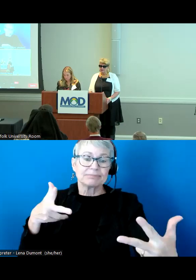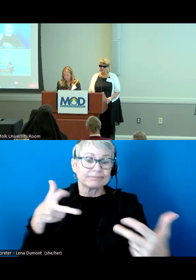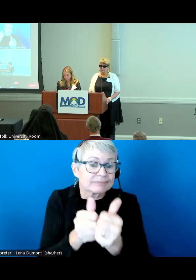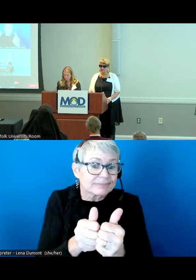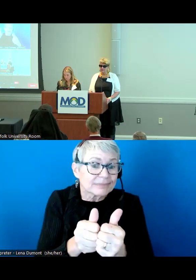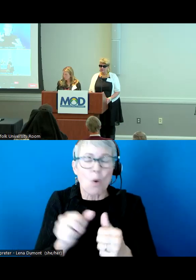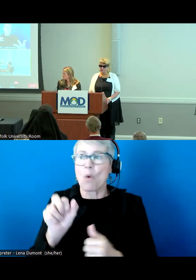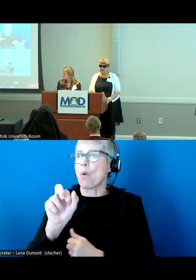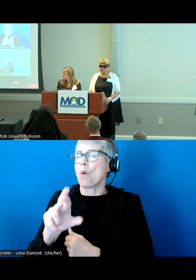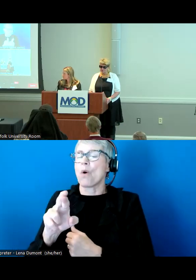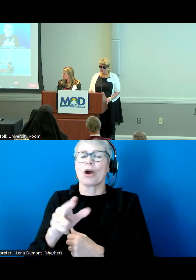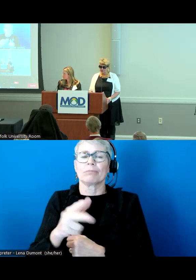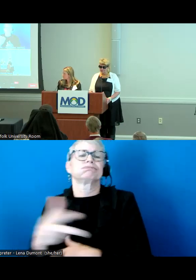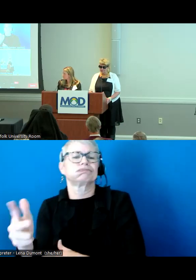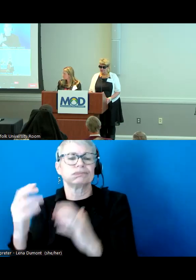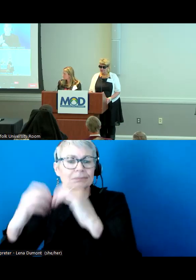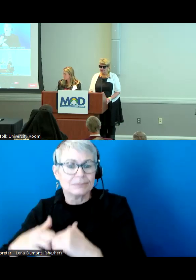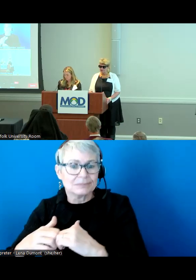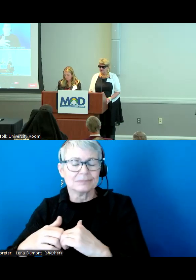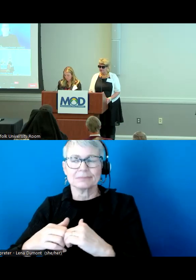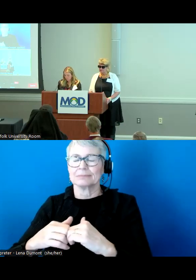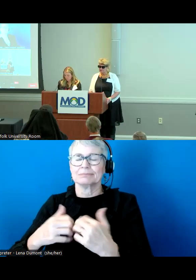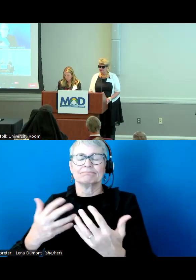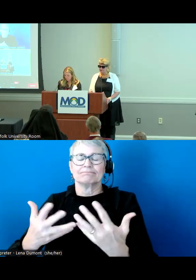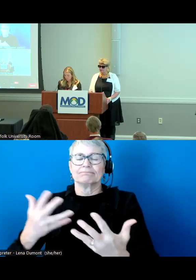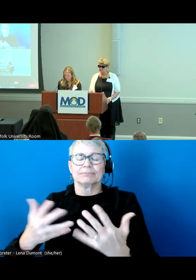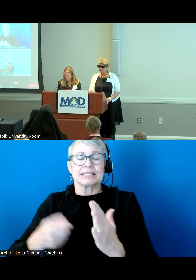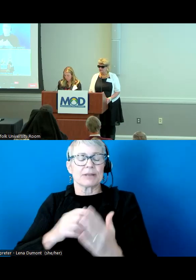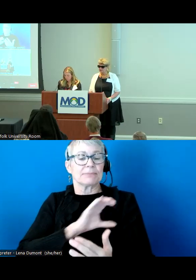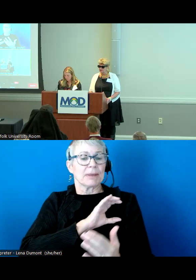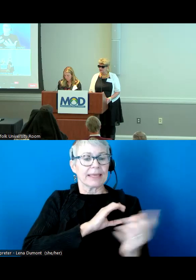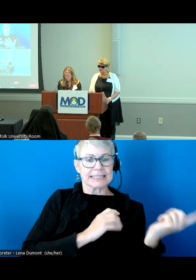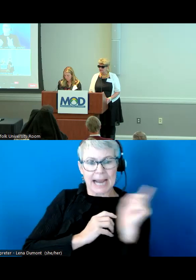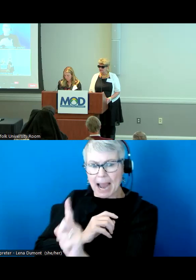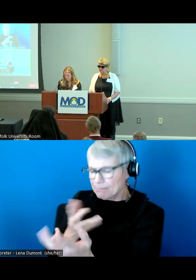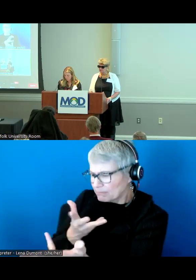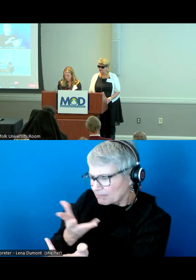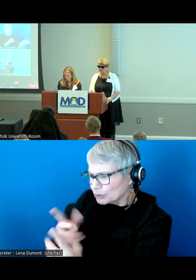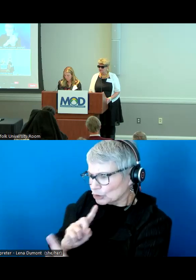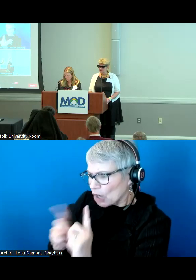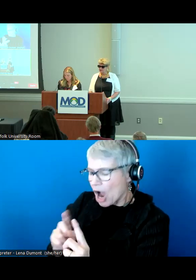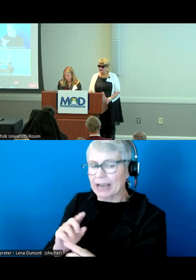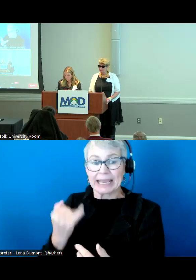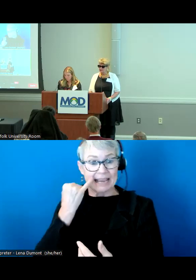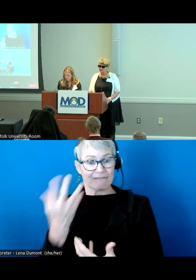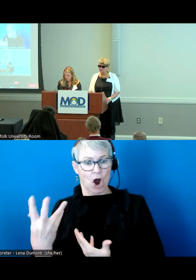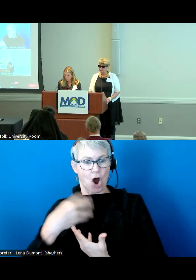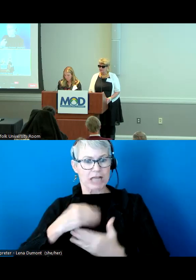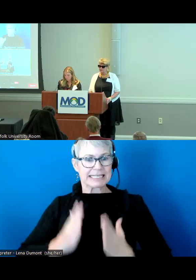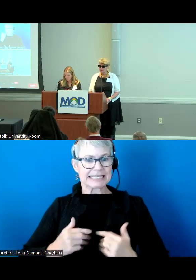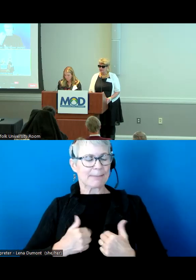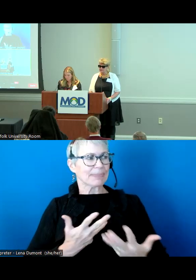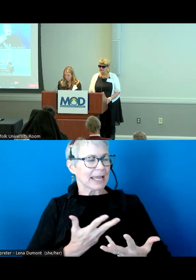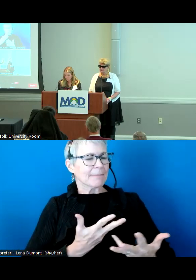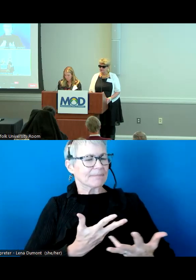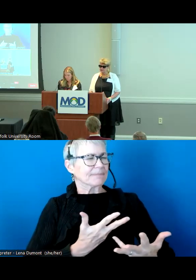and, most often the communication issues are difficult with someone that may be on the spectrum with autism, and they'd be able to